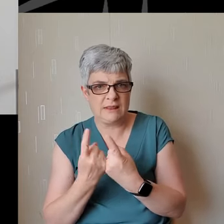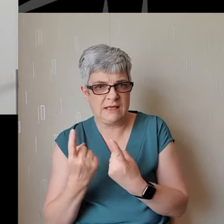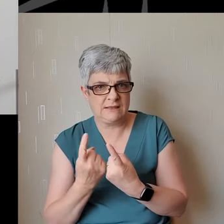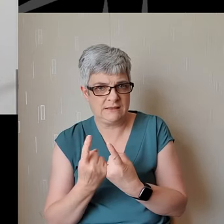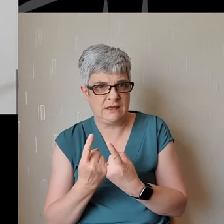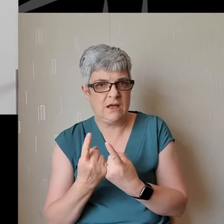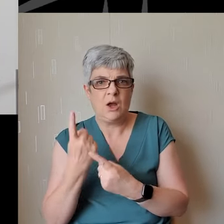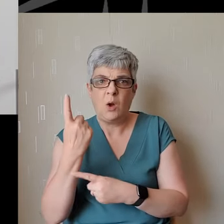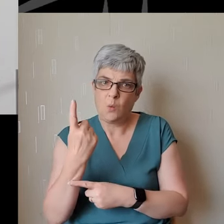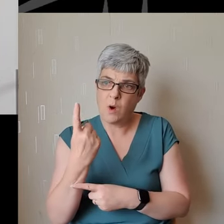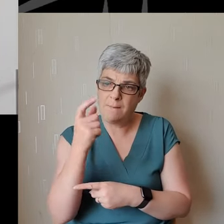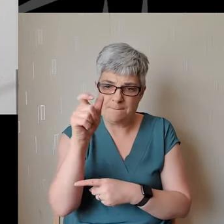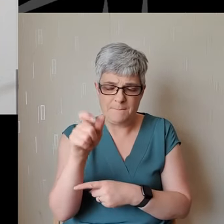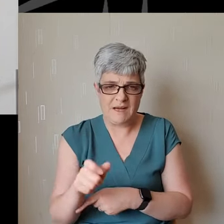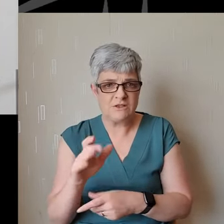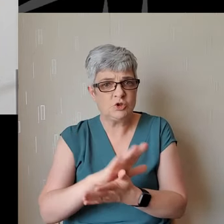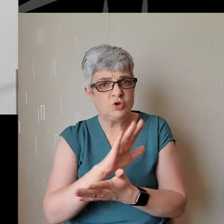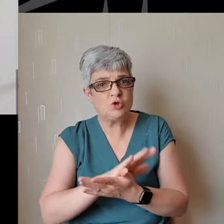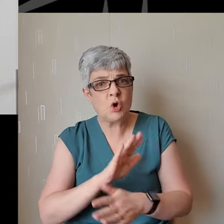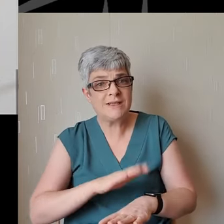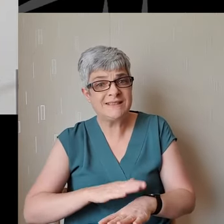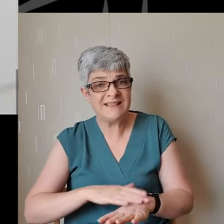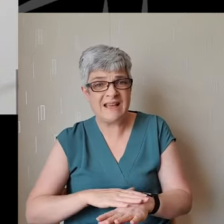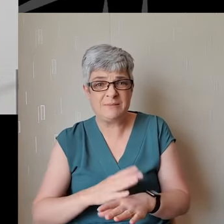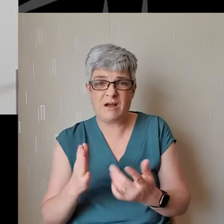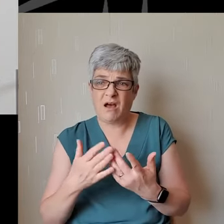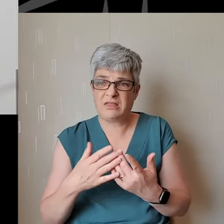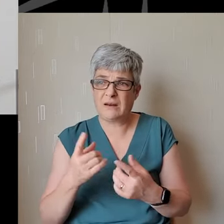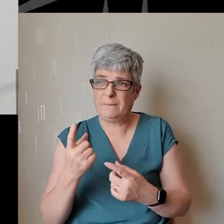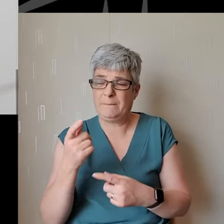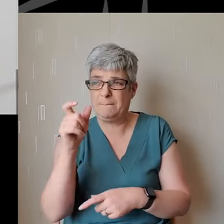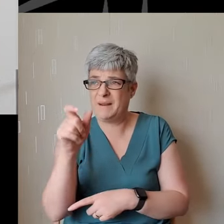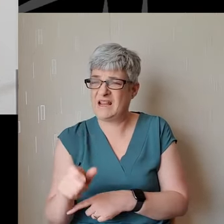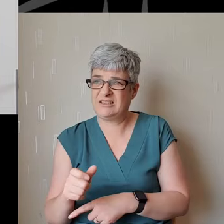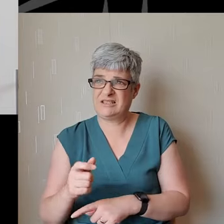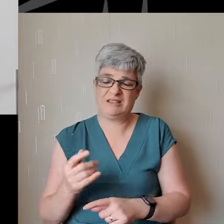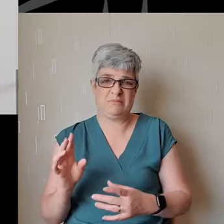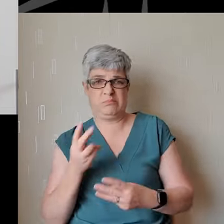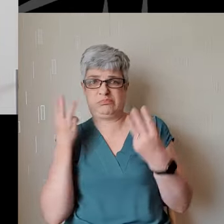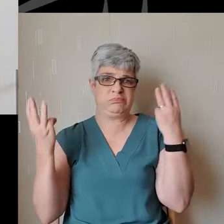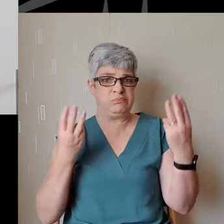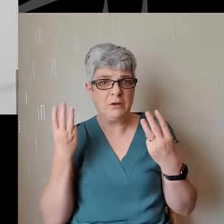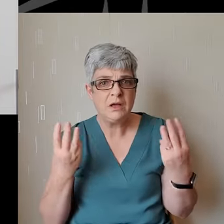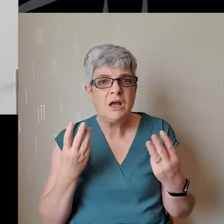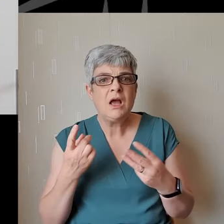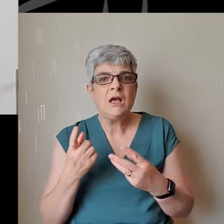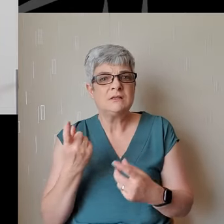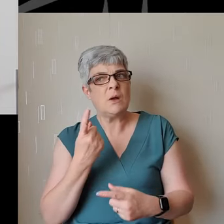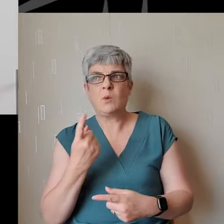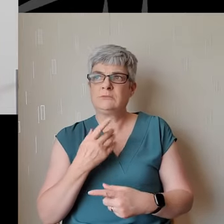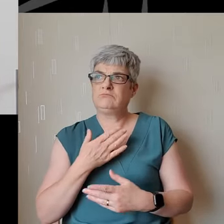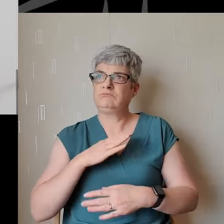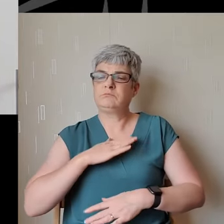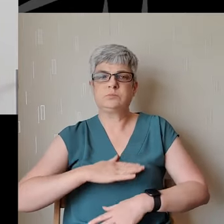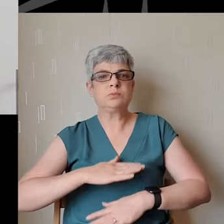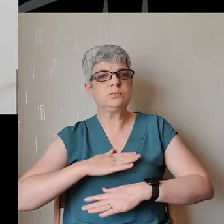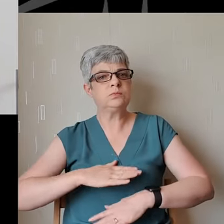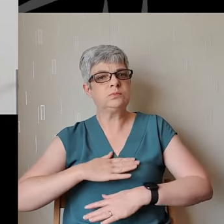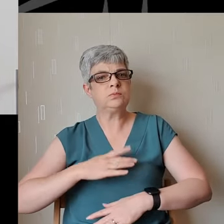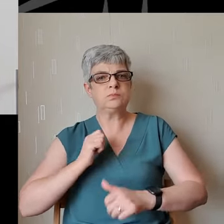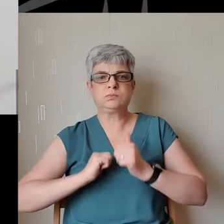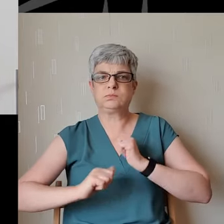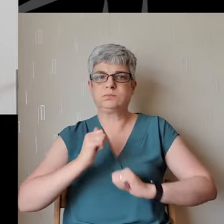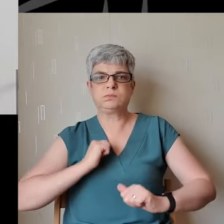person's joyous time is another person's frivolity. One person's sense of decorum and showing respect is another